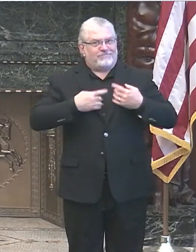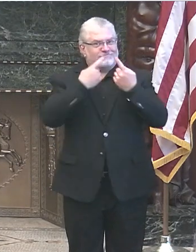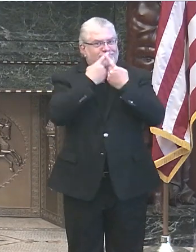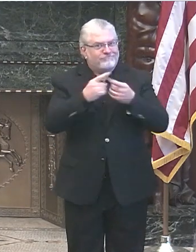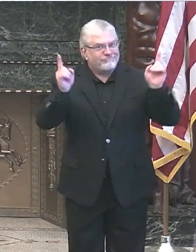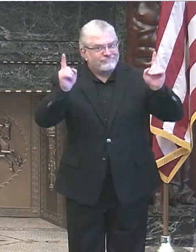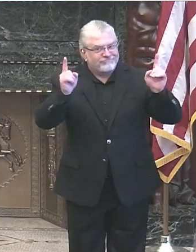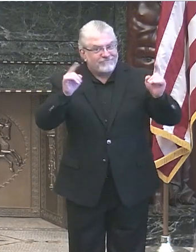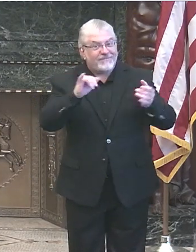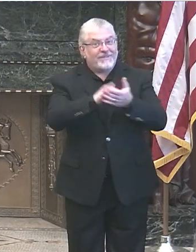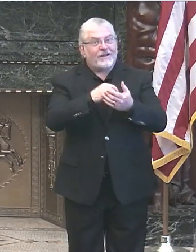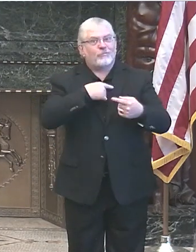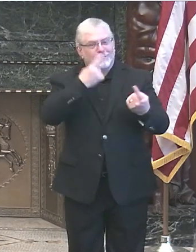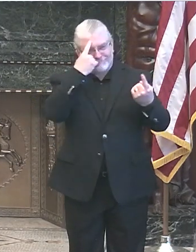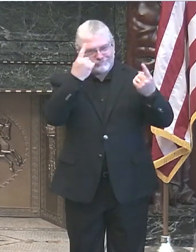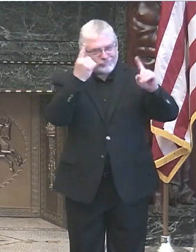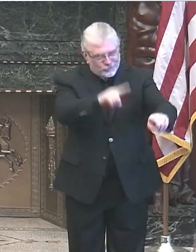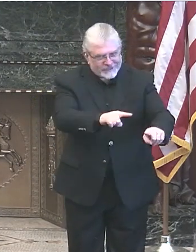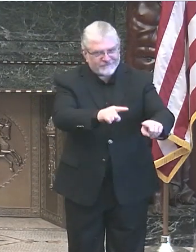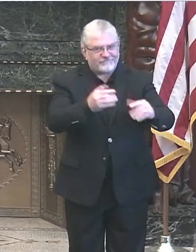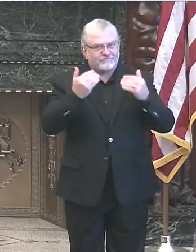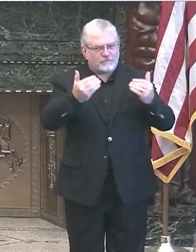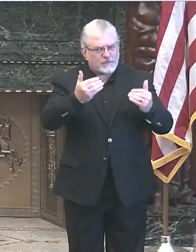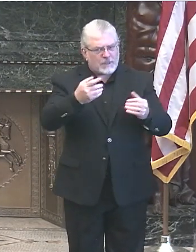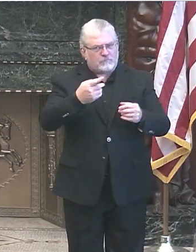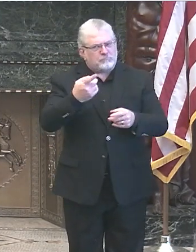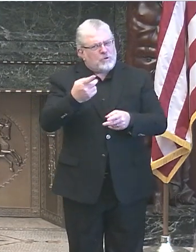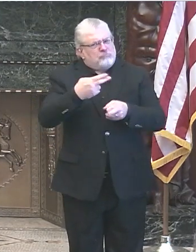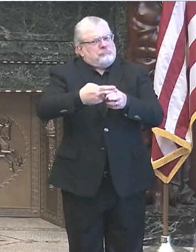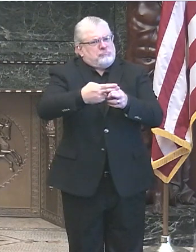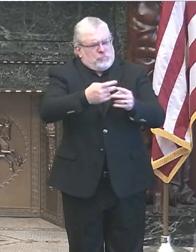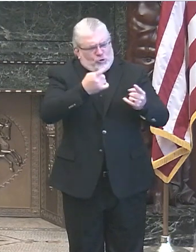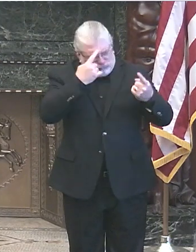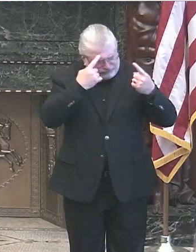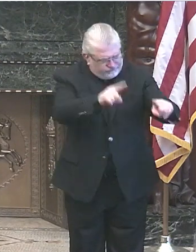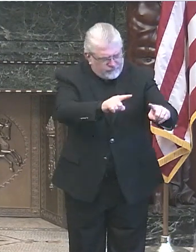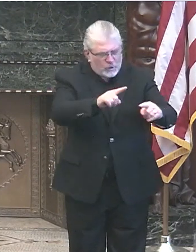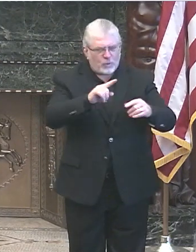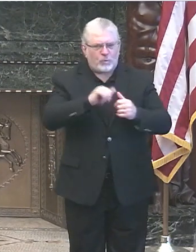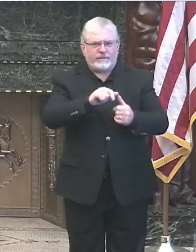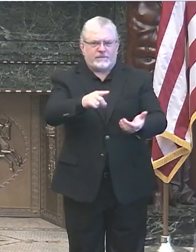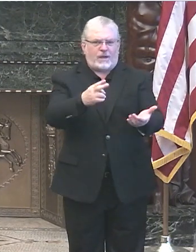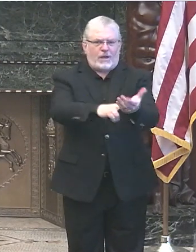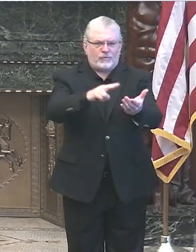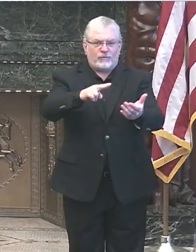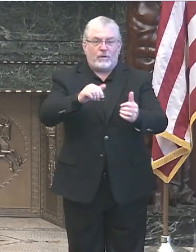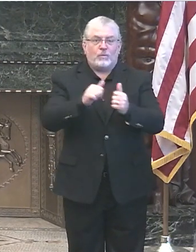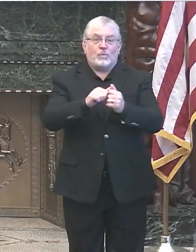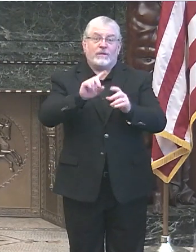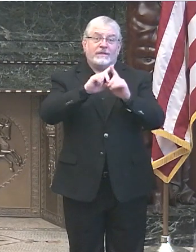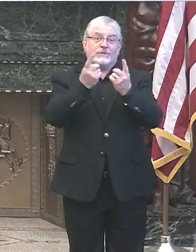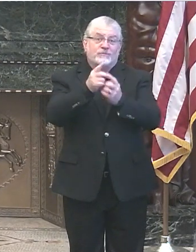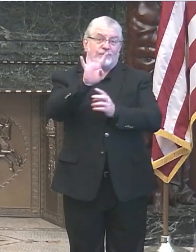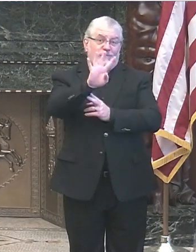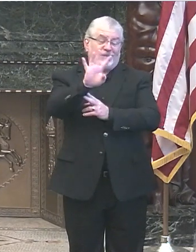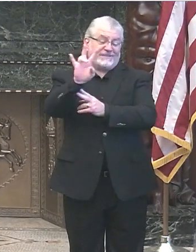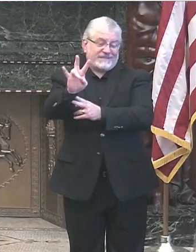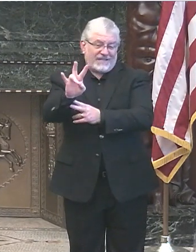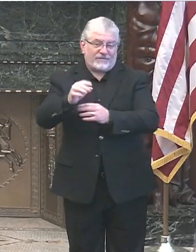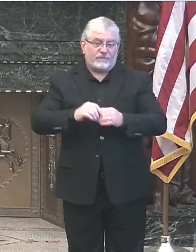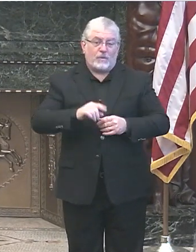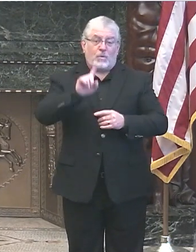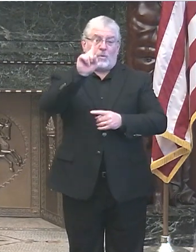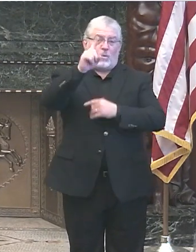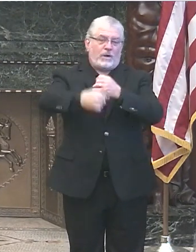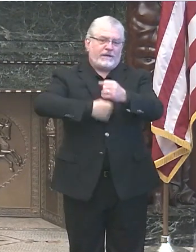has reached a tentative agreement with the leadership of District Council 47 for a one-year contract extension. This